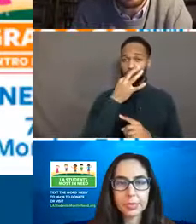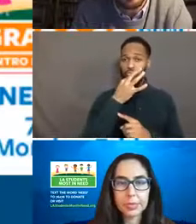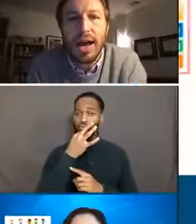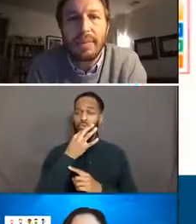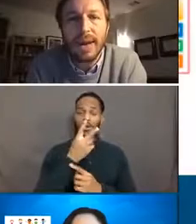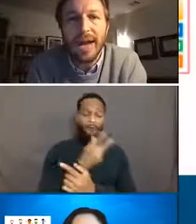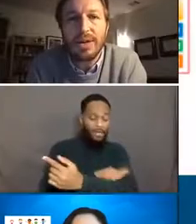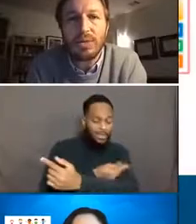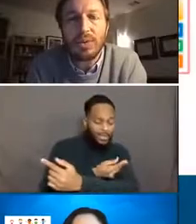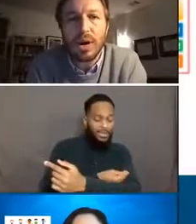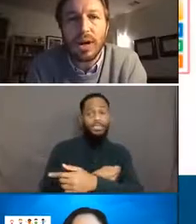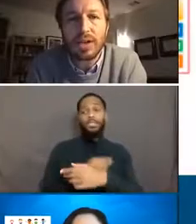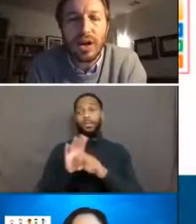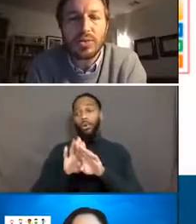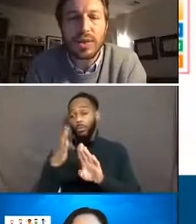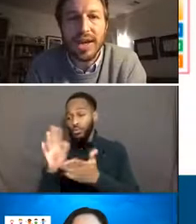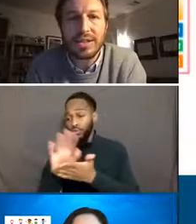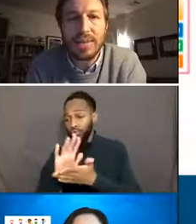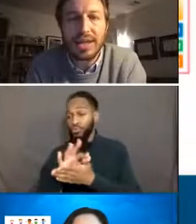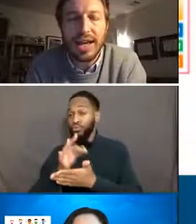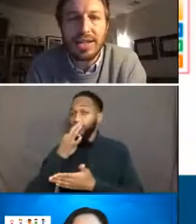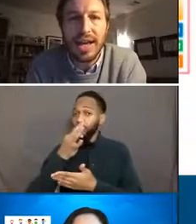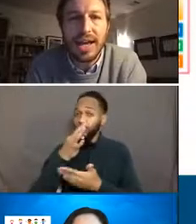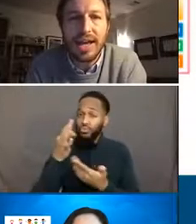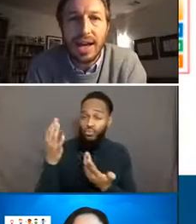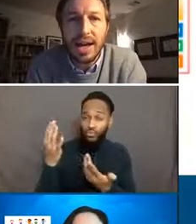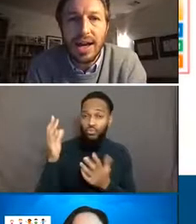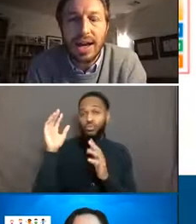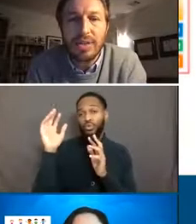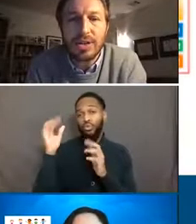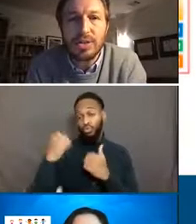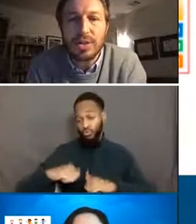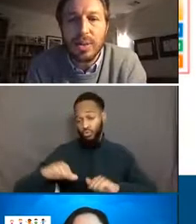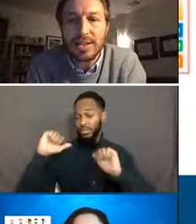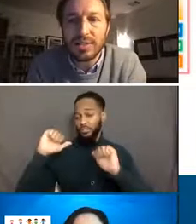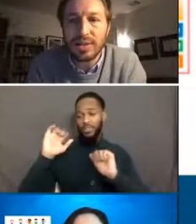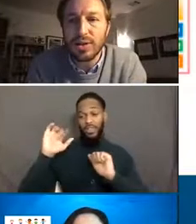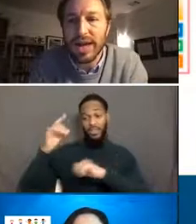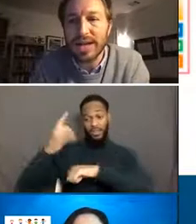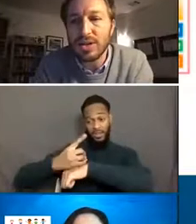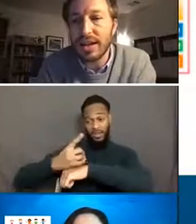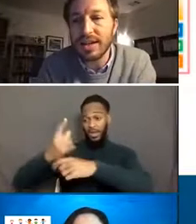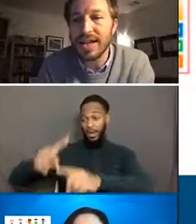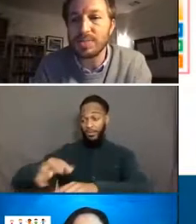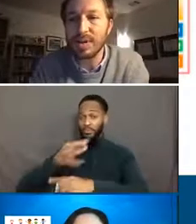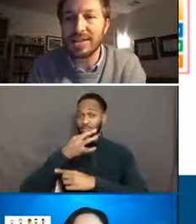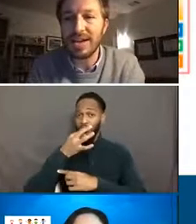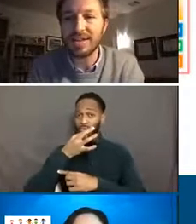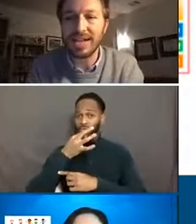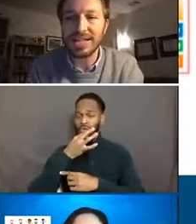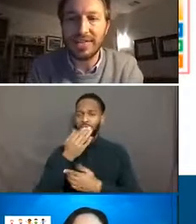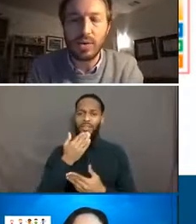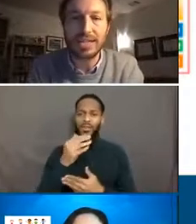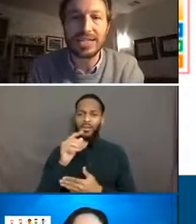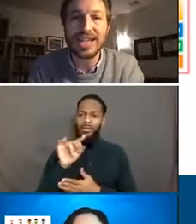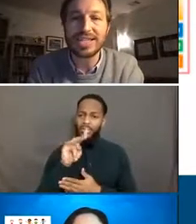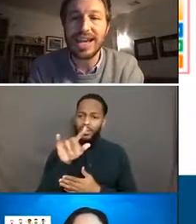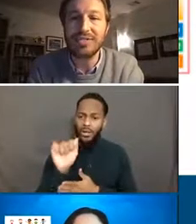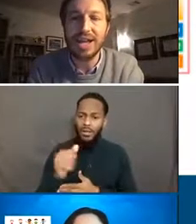corner. And we're working as hard as we can to make that day come as soon as possible. So thank you, Tanya. Thanks, BD7. Thanks,